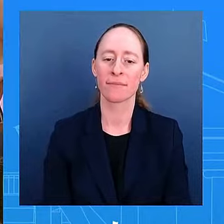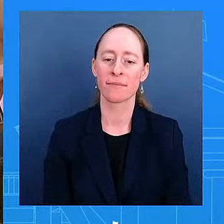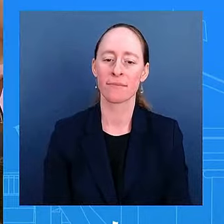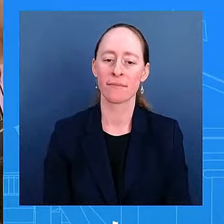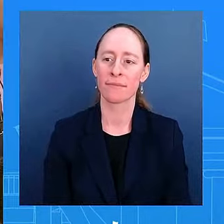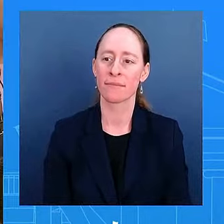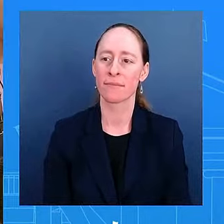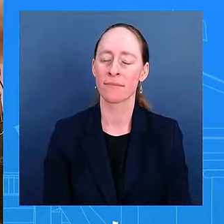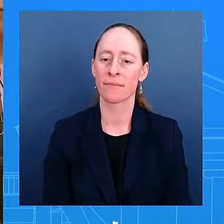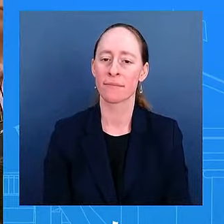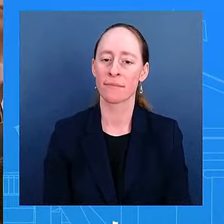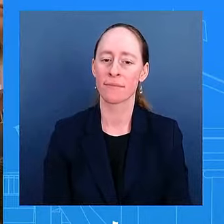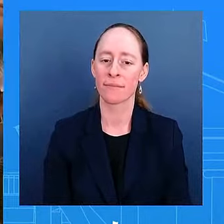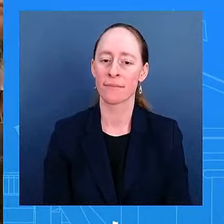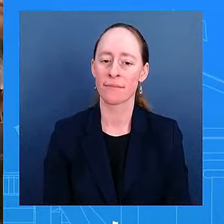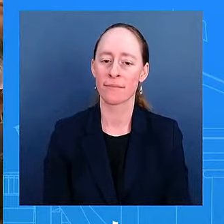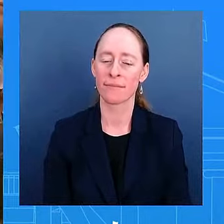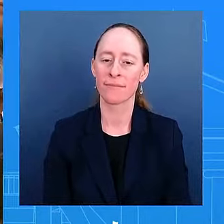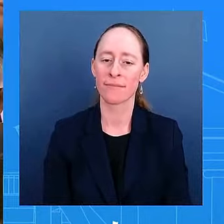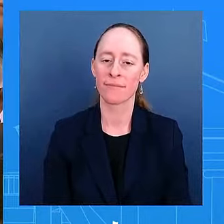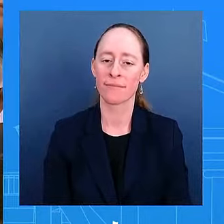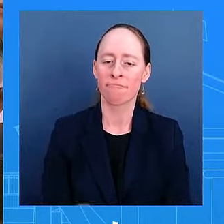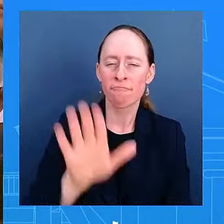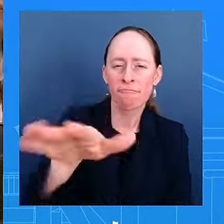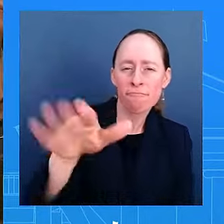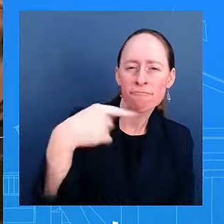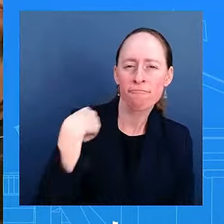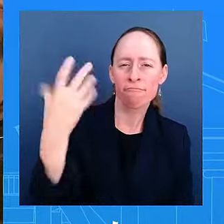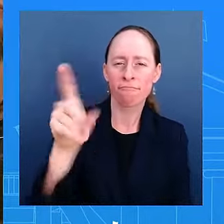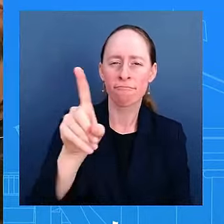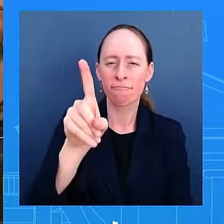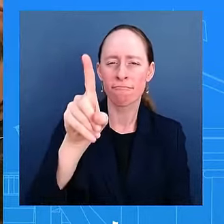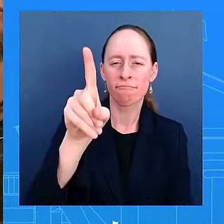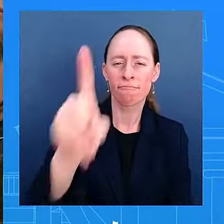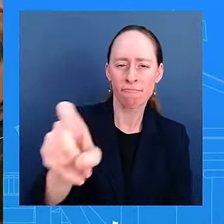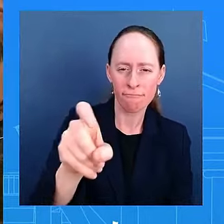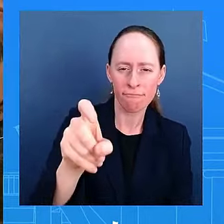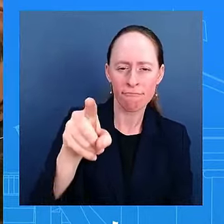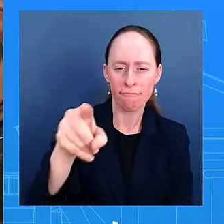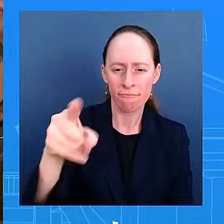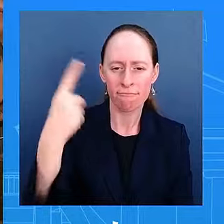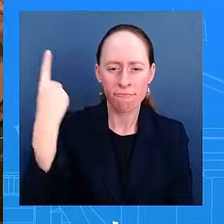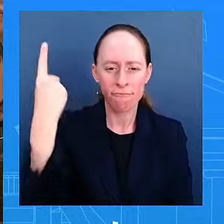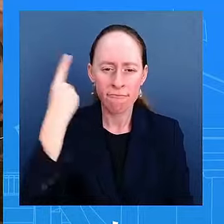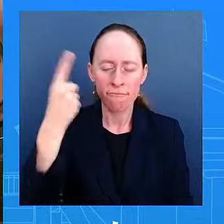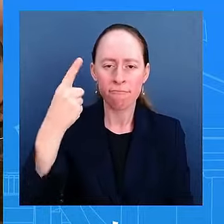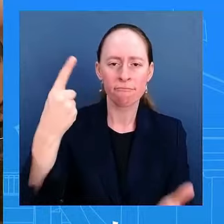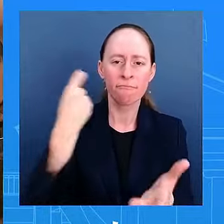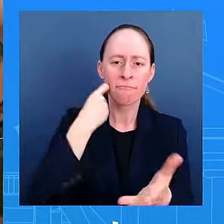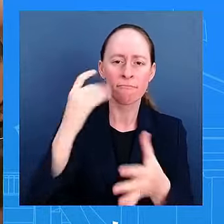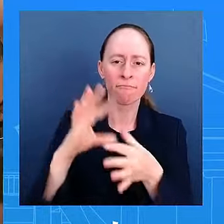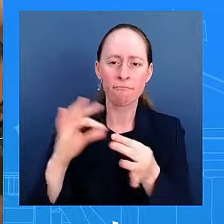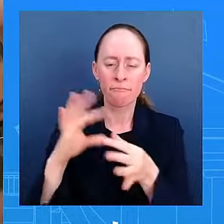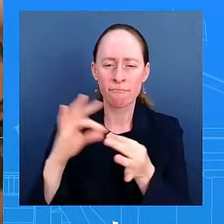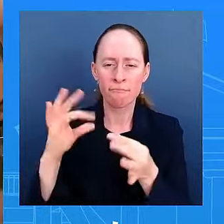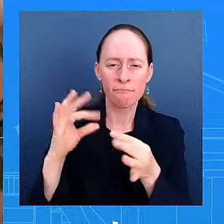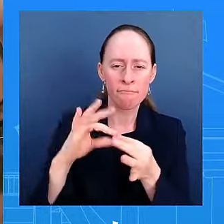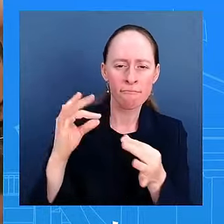Florida officials and lawmakers. I know you mentioned that he had been cleared yesterday with regard